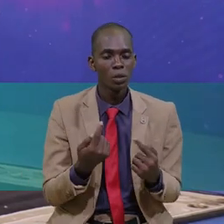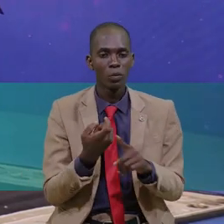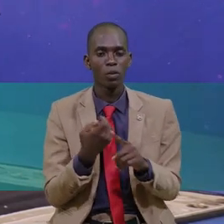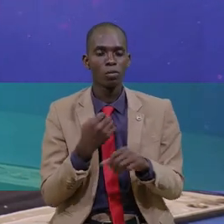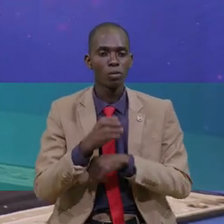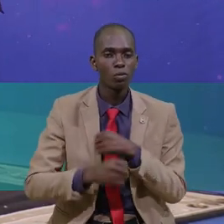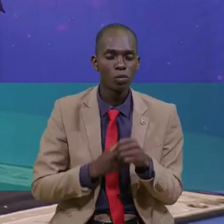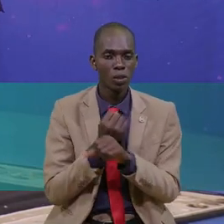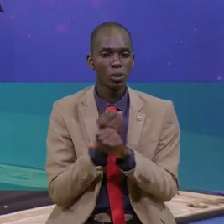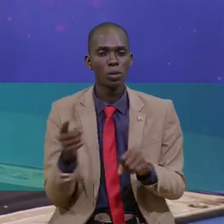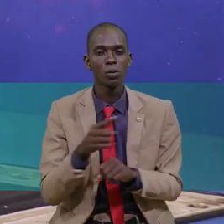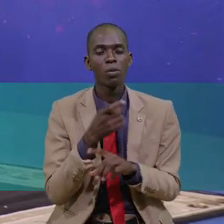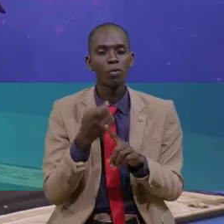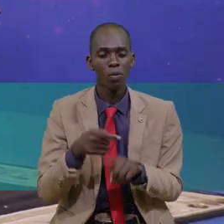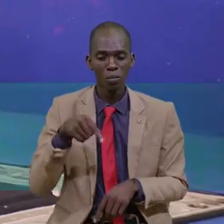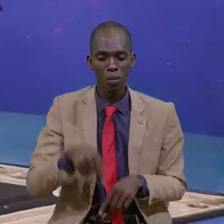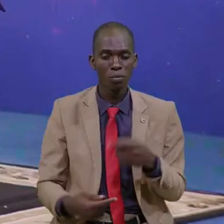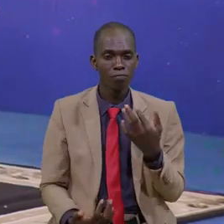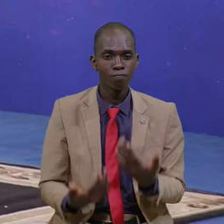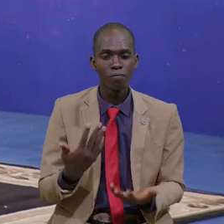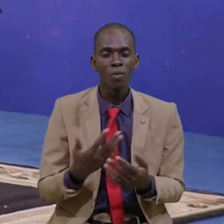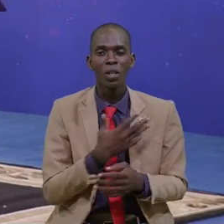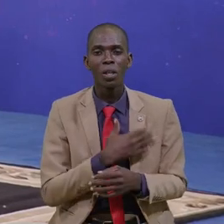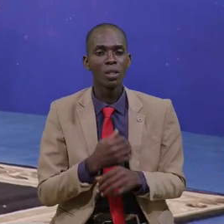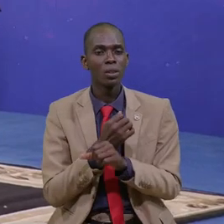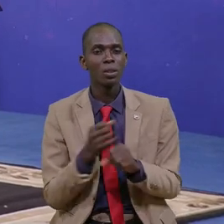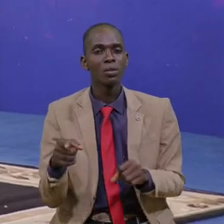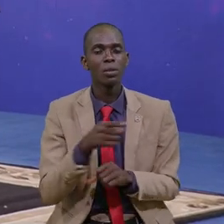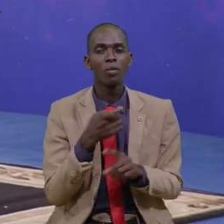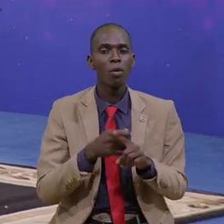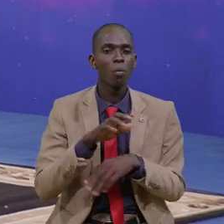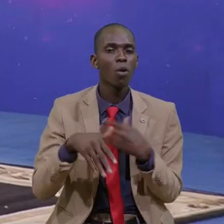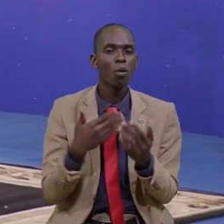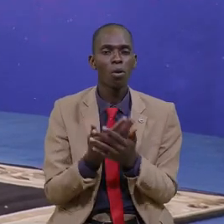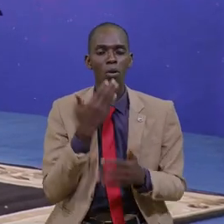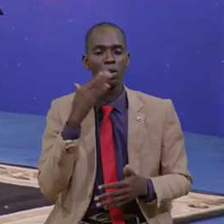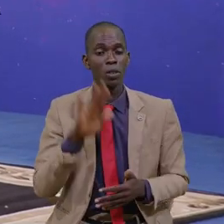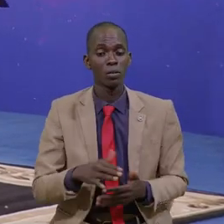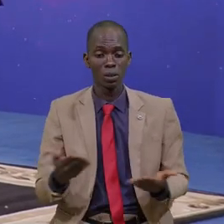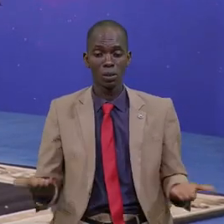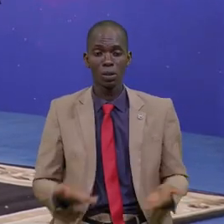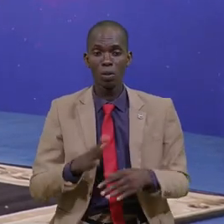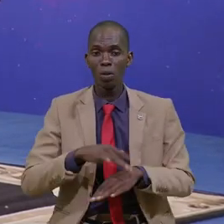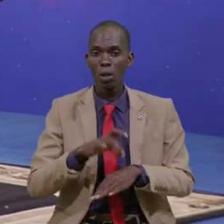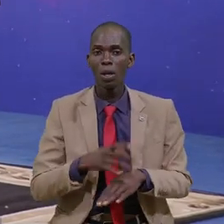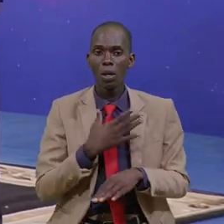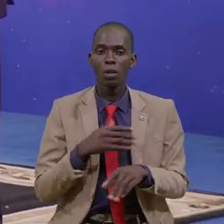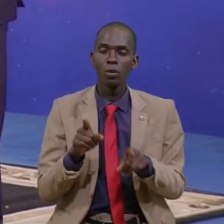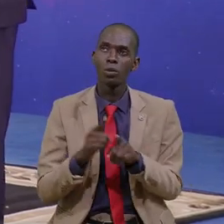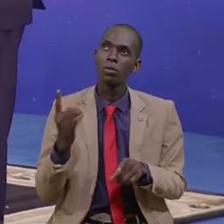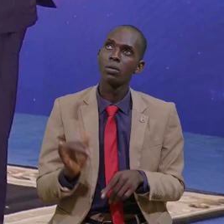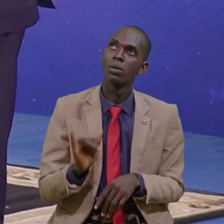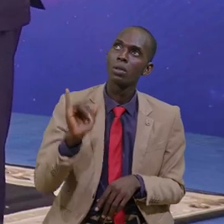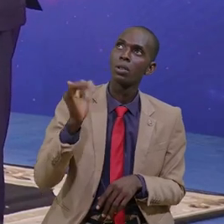save them from hell and save them from all evil here on earth and in eternity. They